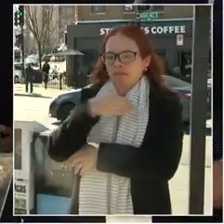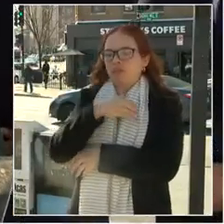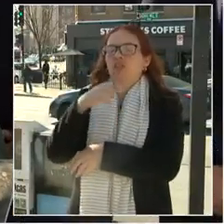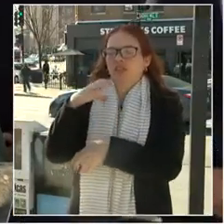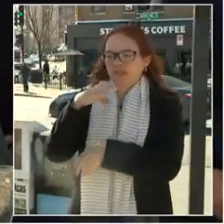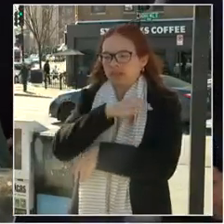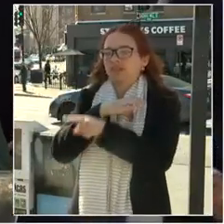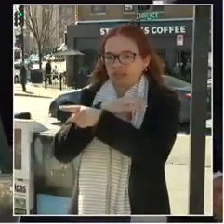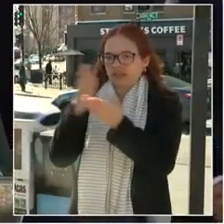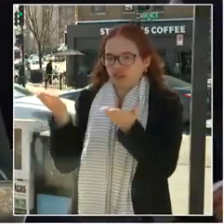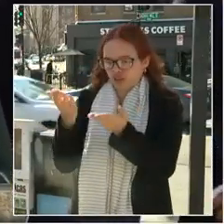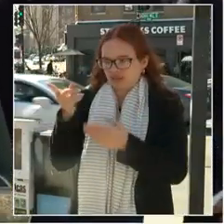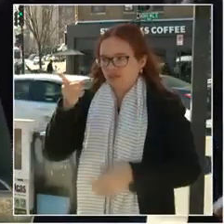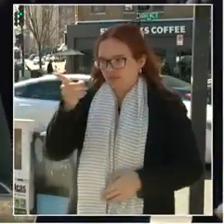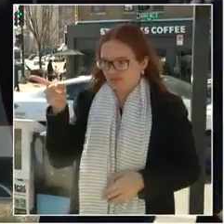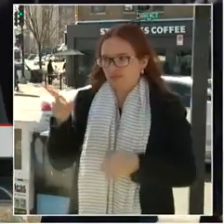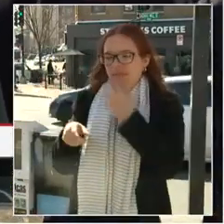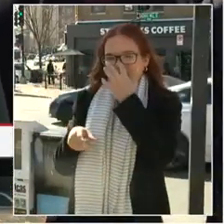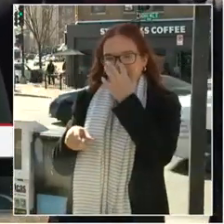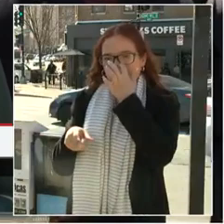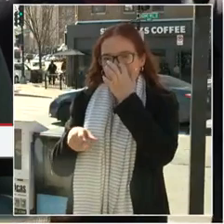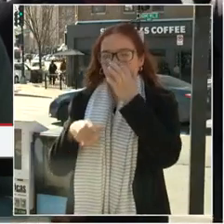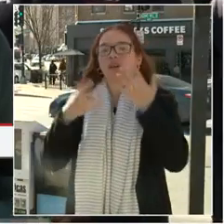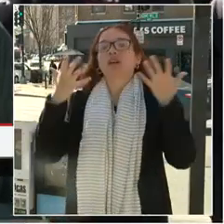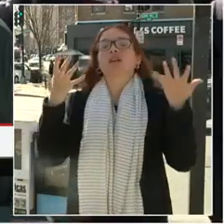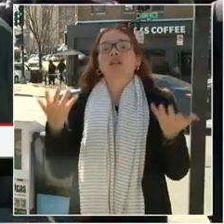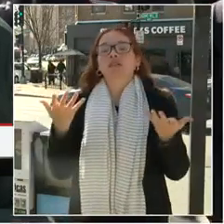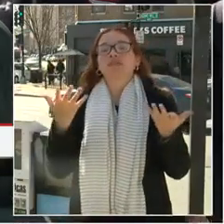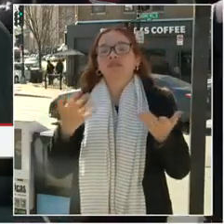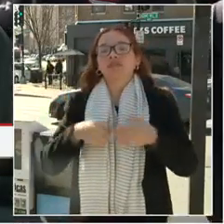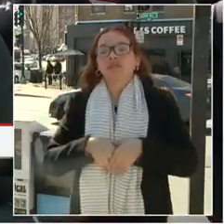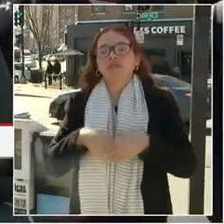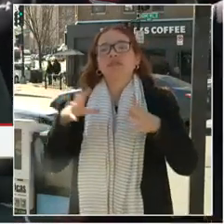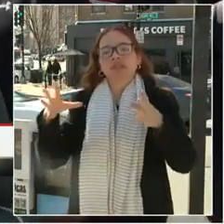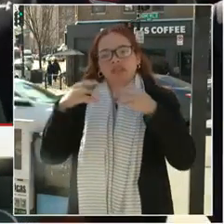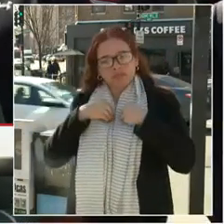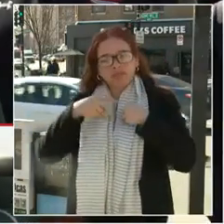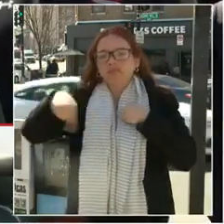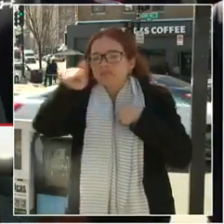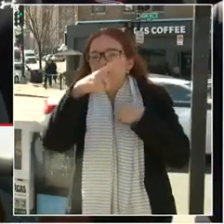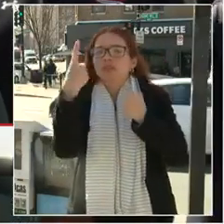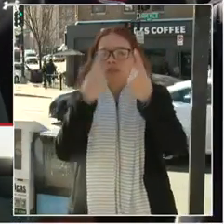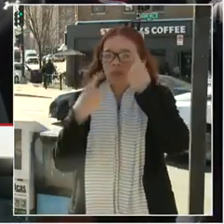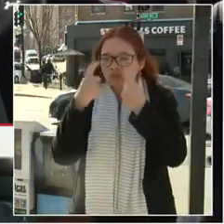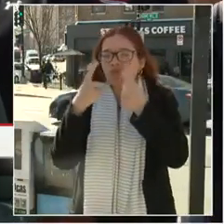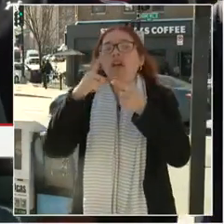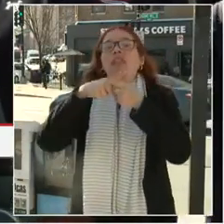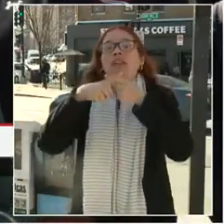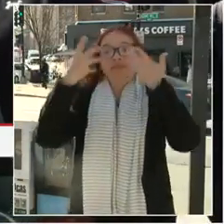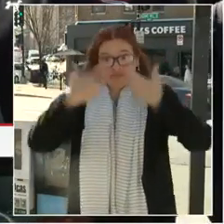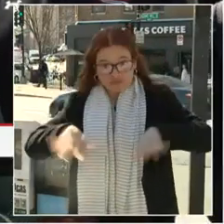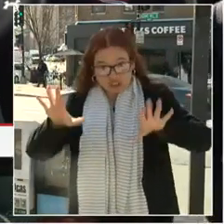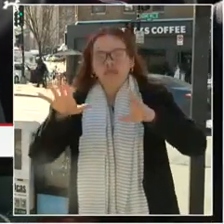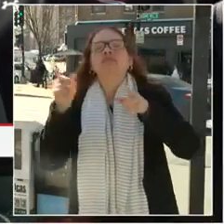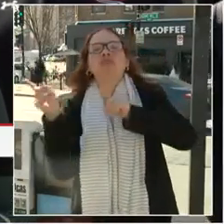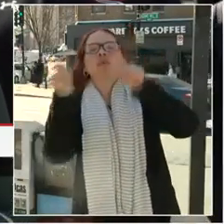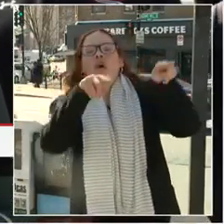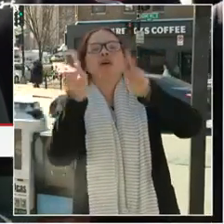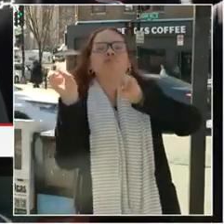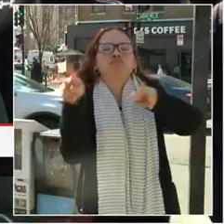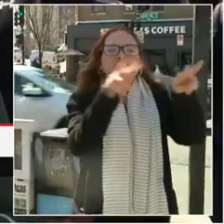bit here and take some questions and then walk around the neighborhood to talk to